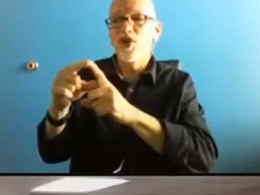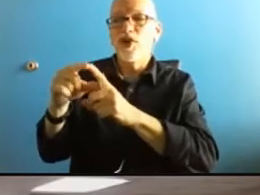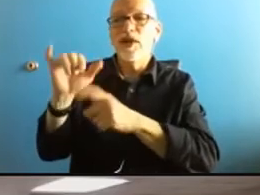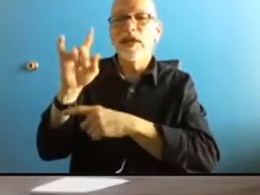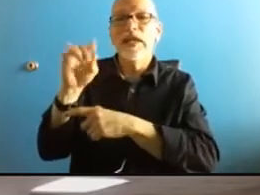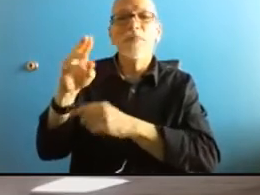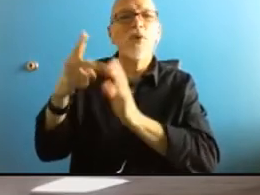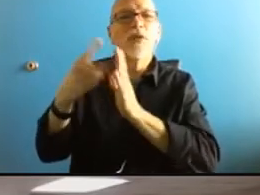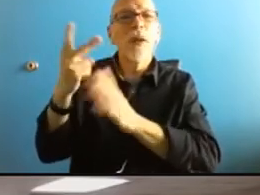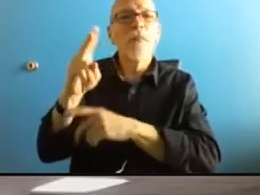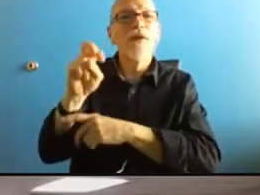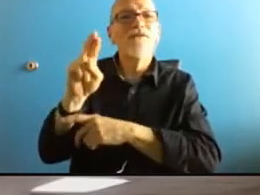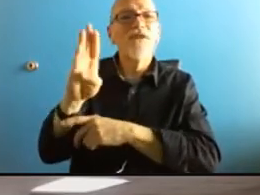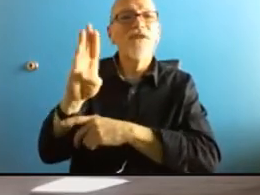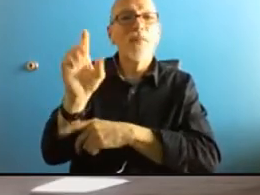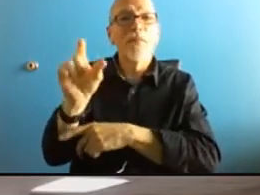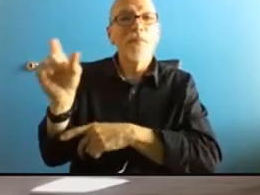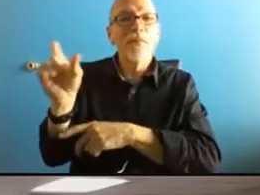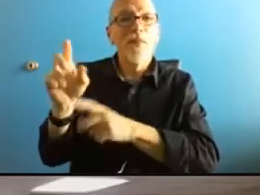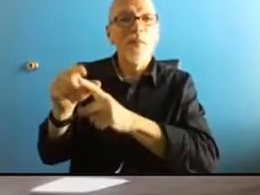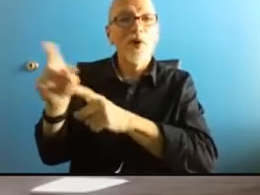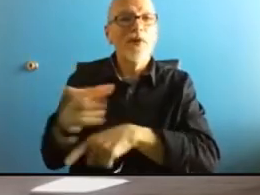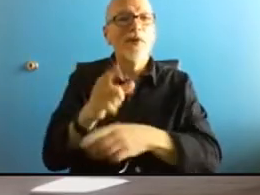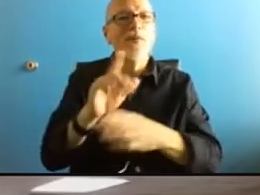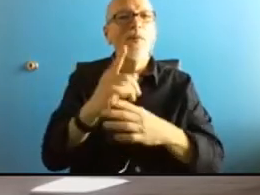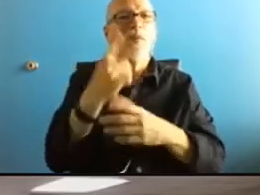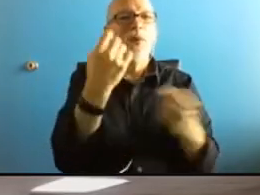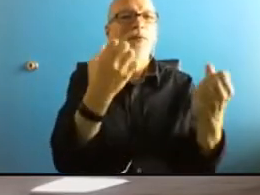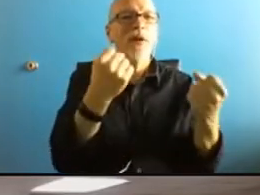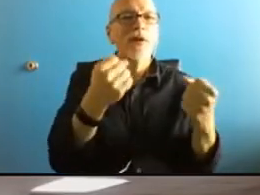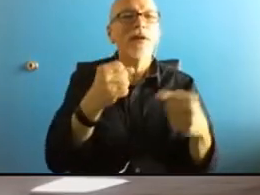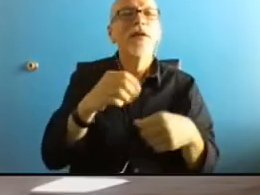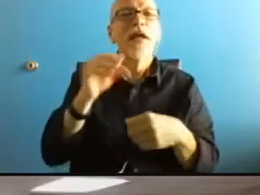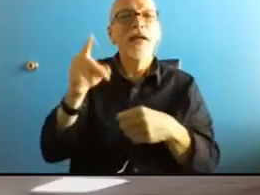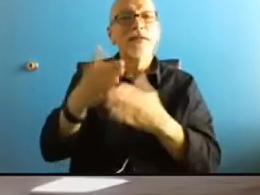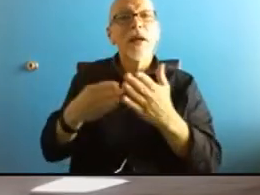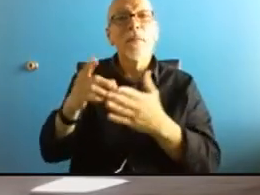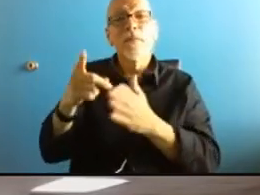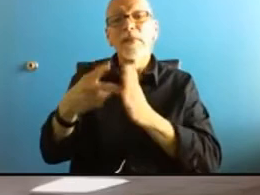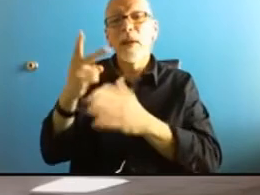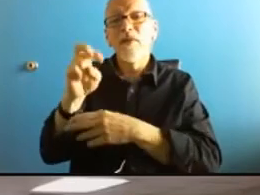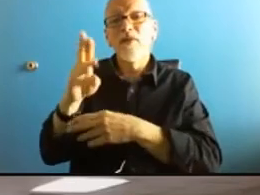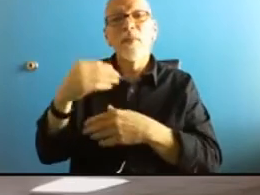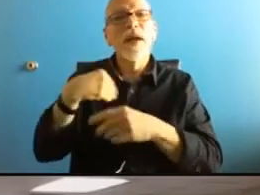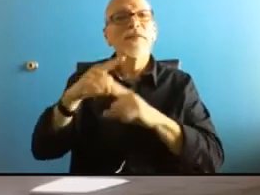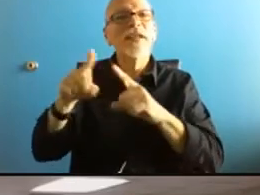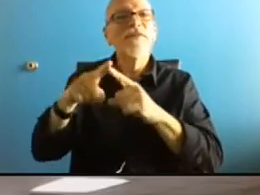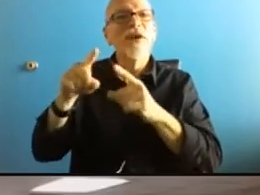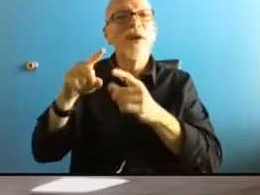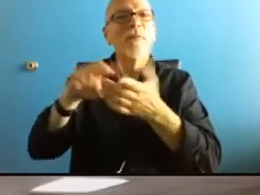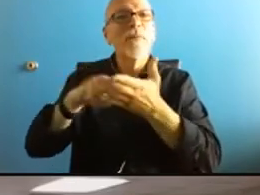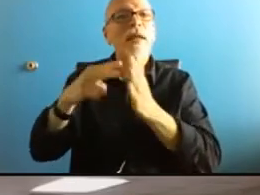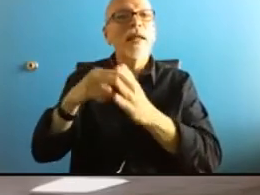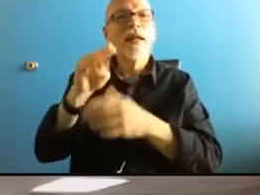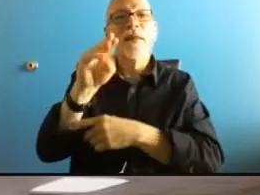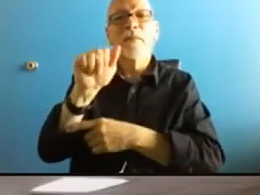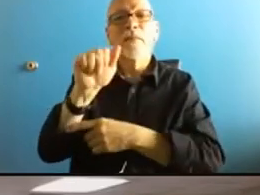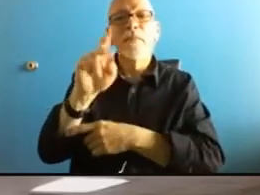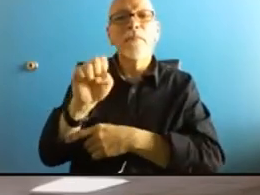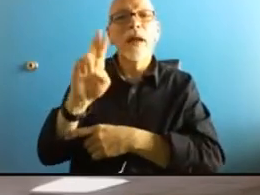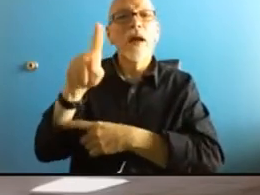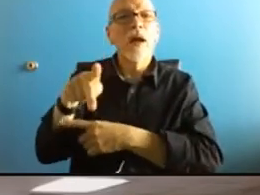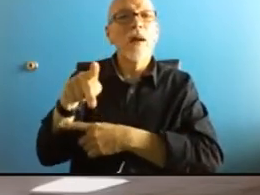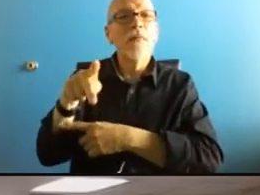verbs. And also your double verbs have multiple meanings, like makeup. That could be a lady's makeup, or either if you're mad